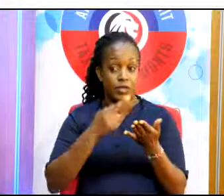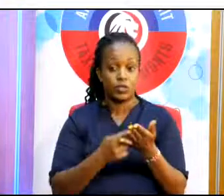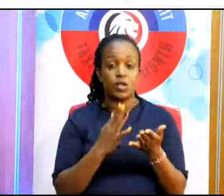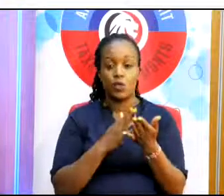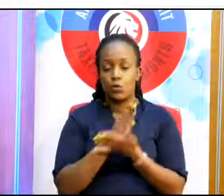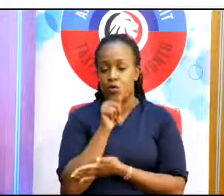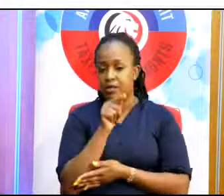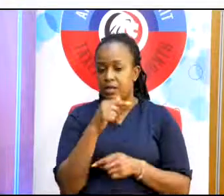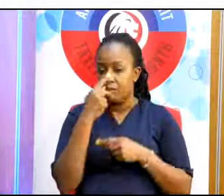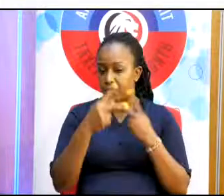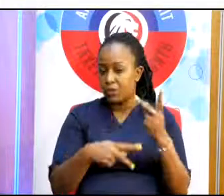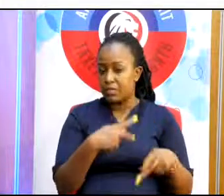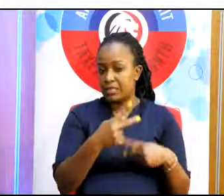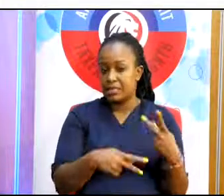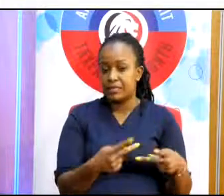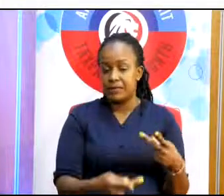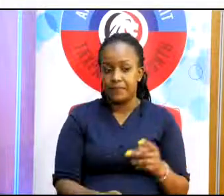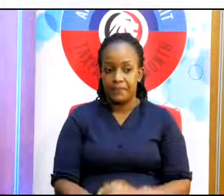these processes.